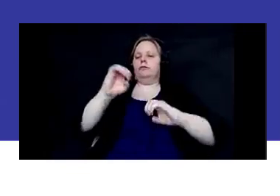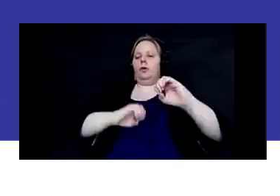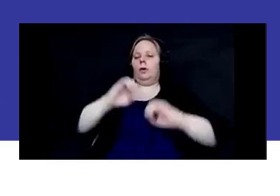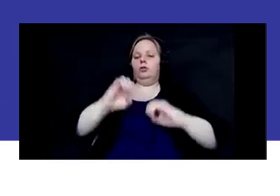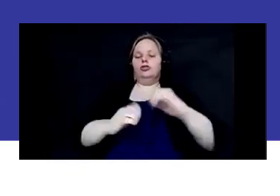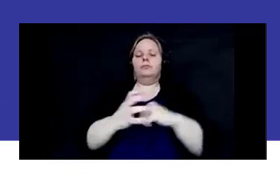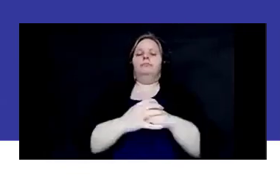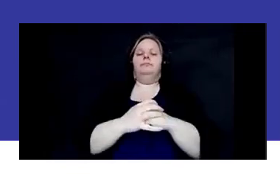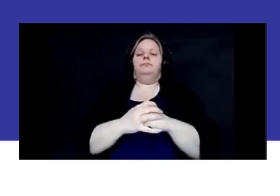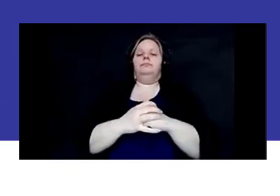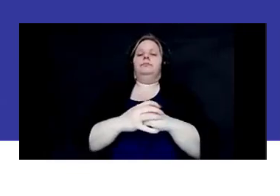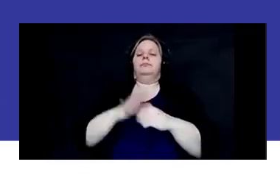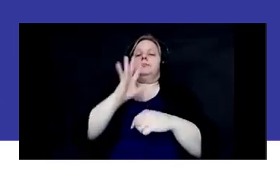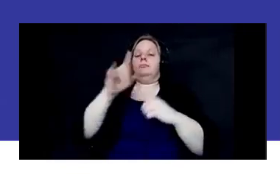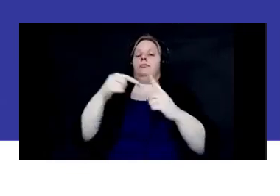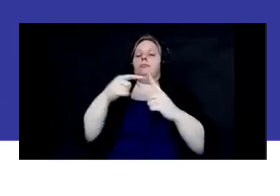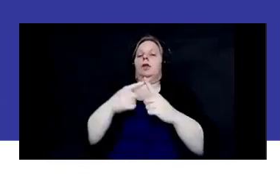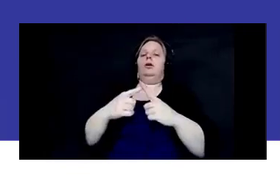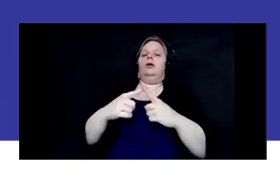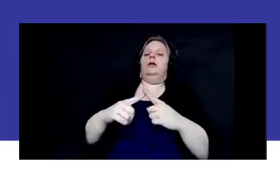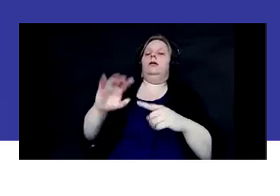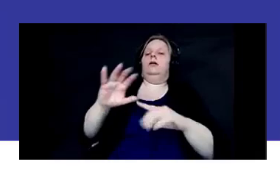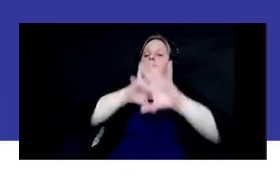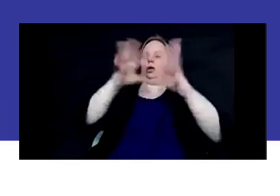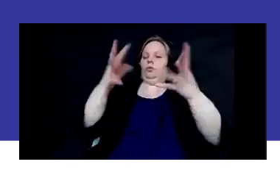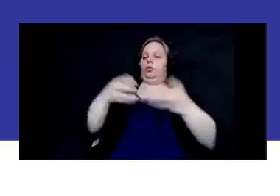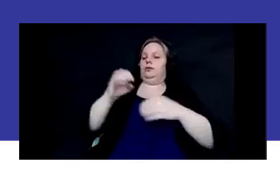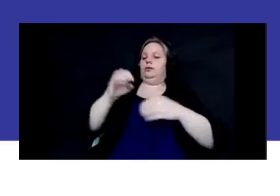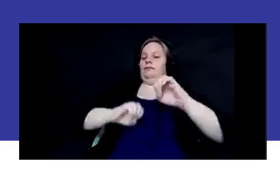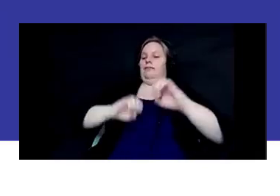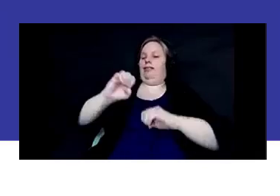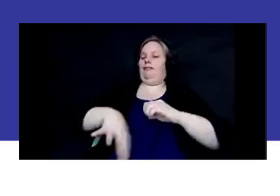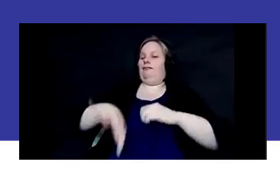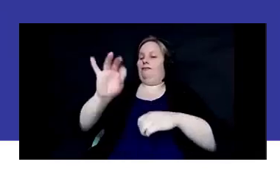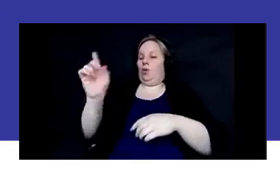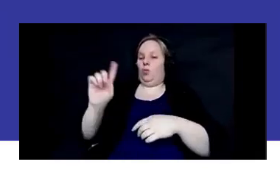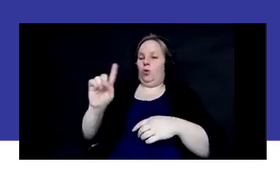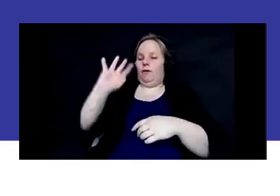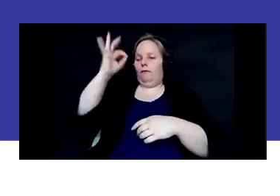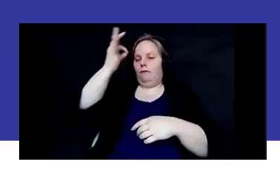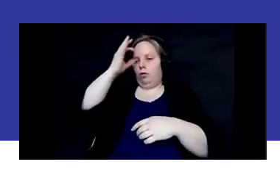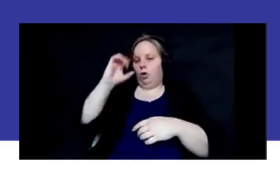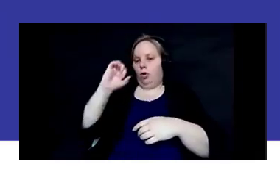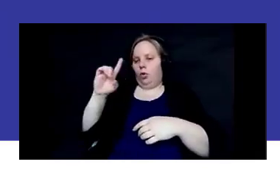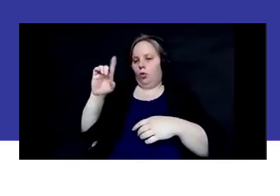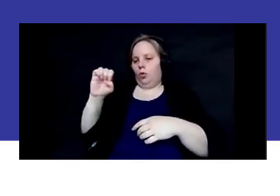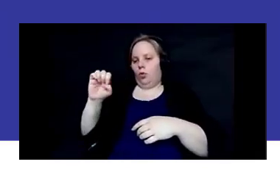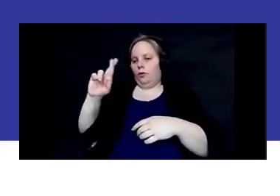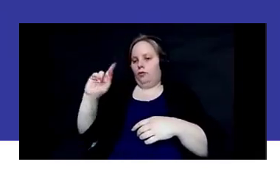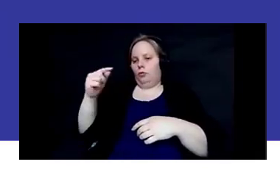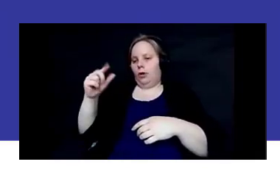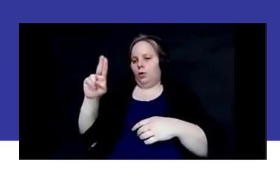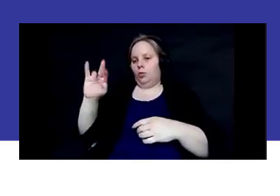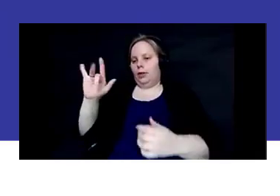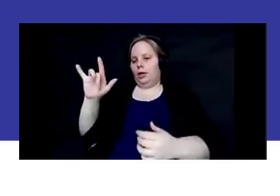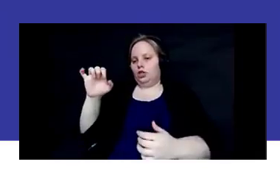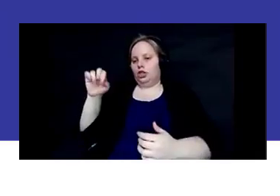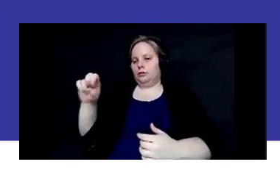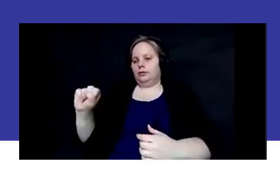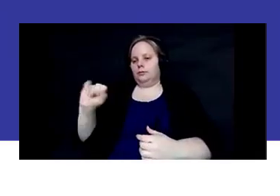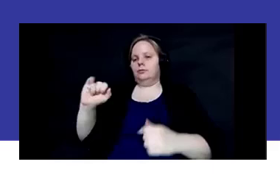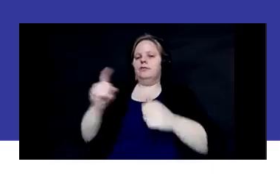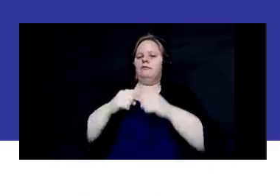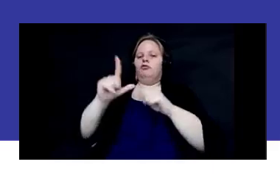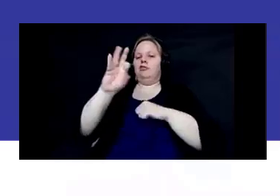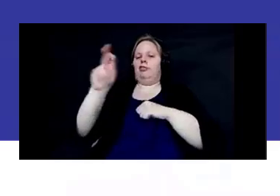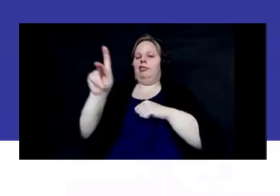to comprehensive evaluation is specifically found in the Federal Code of Regulations, and that's the first link on the